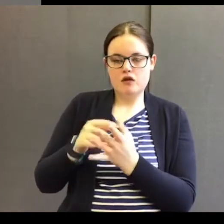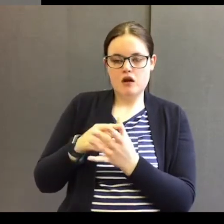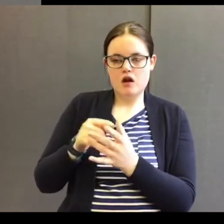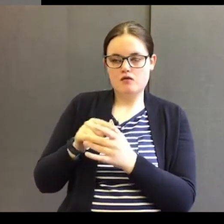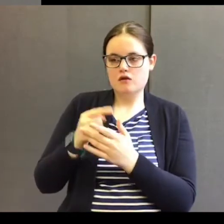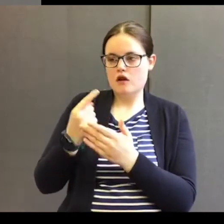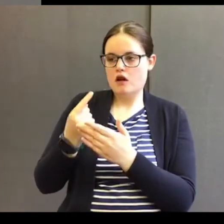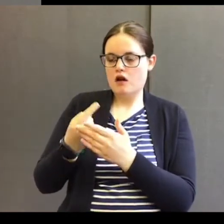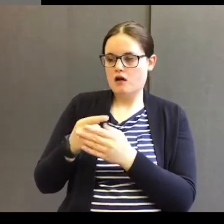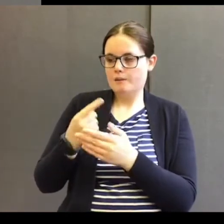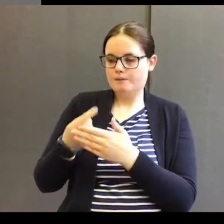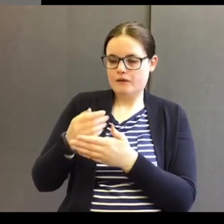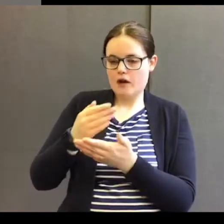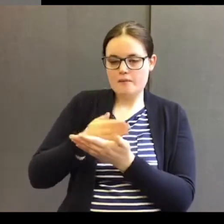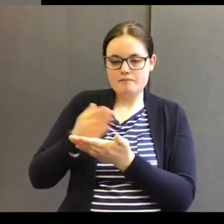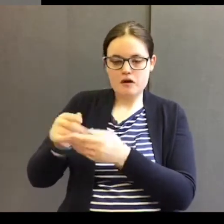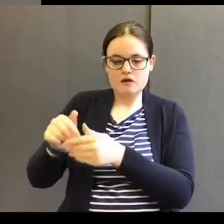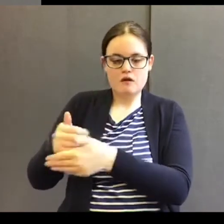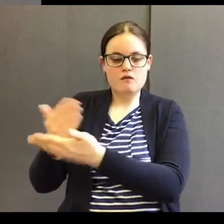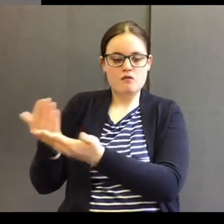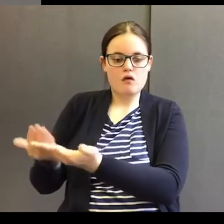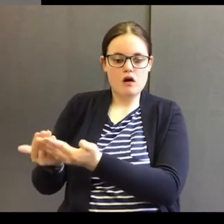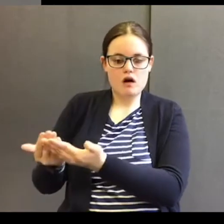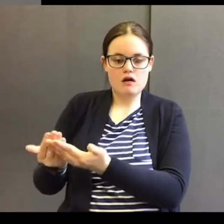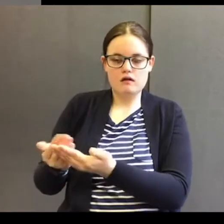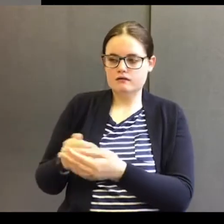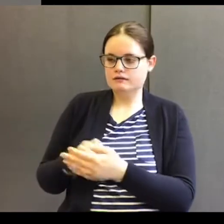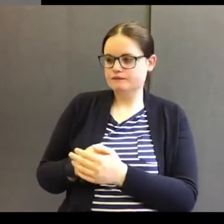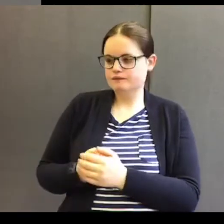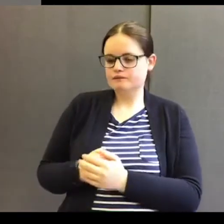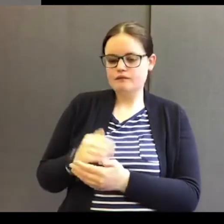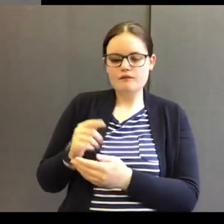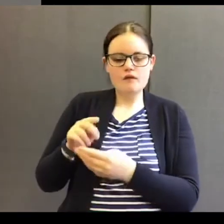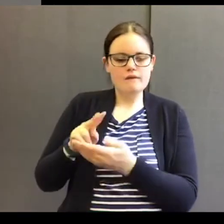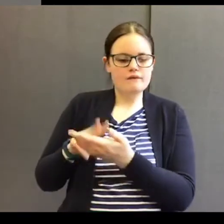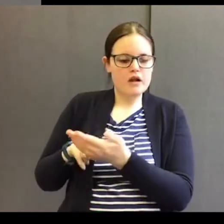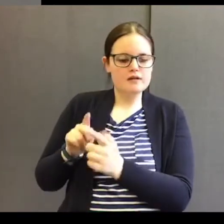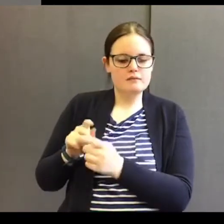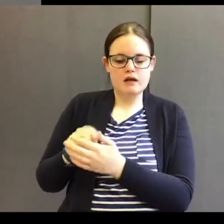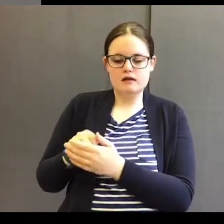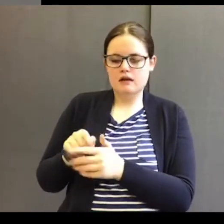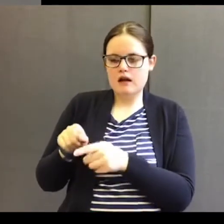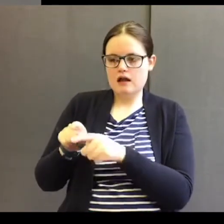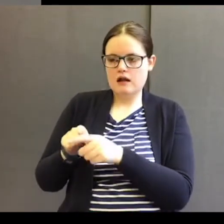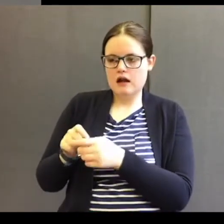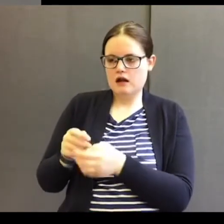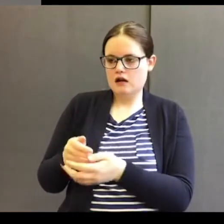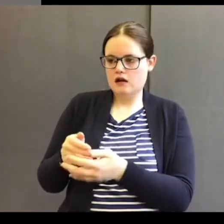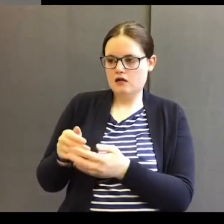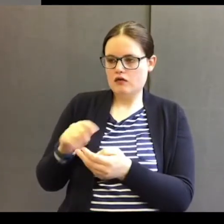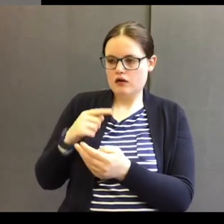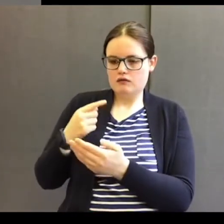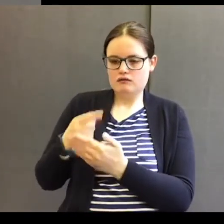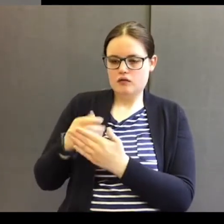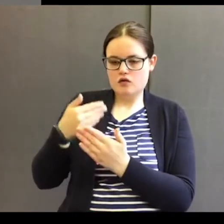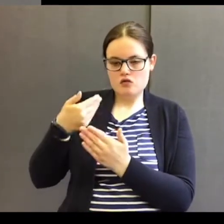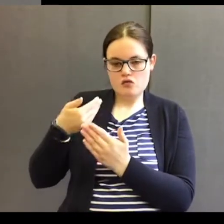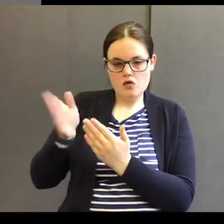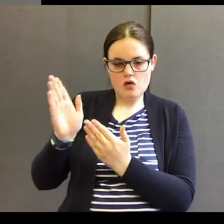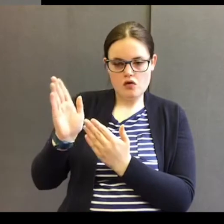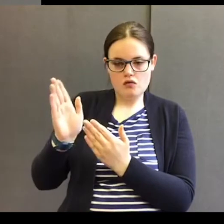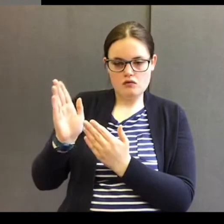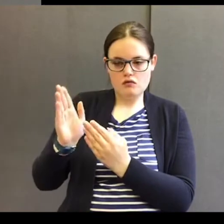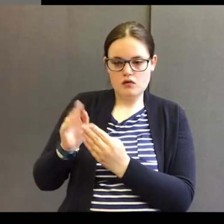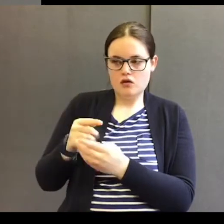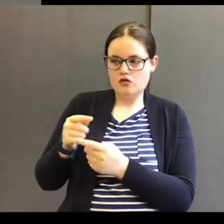Samaria and to the uttermost parts of the earth. We don't need to turn to it, but it's a bit like the Great Commission.